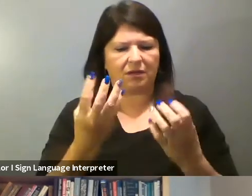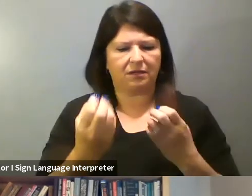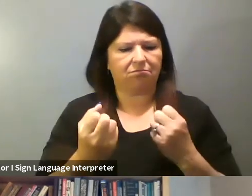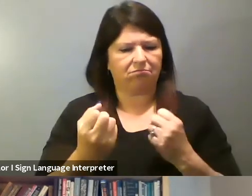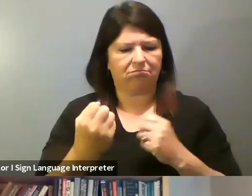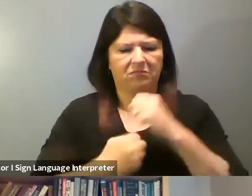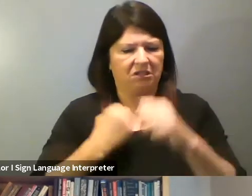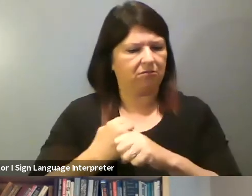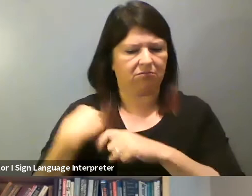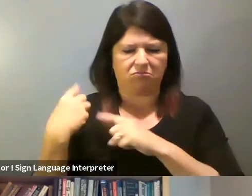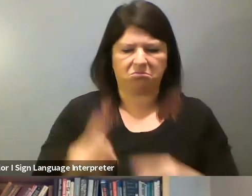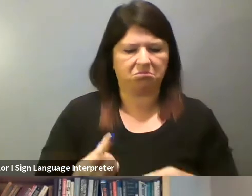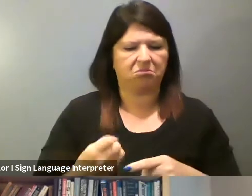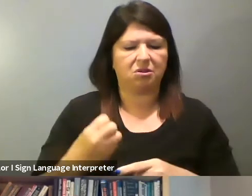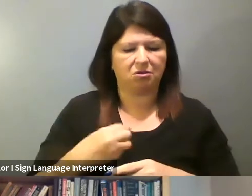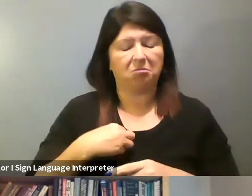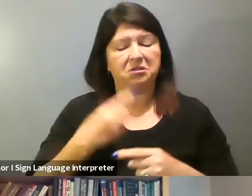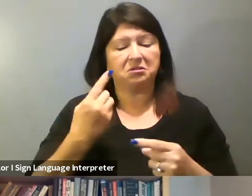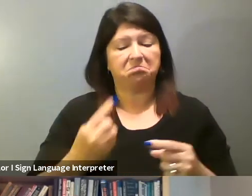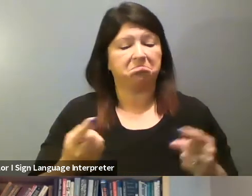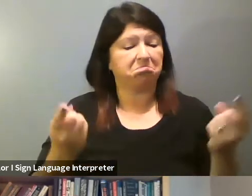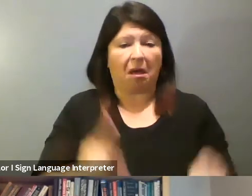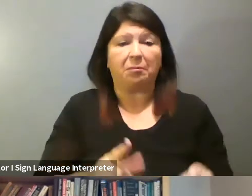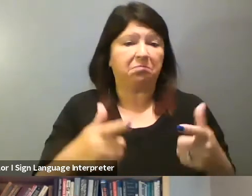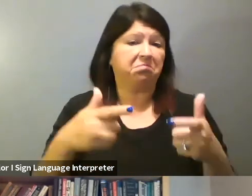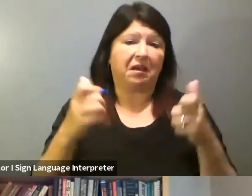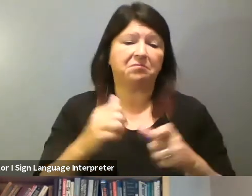not, it wasn't overnight. And also I,